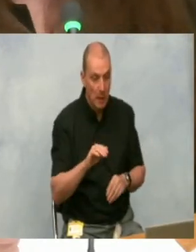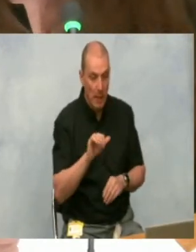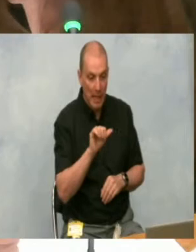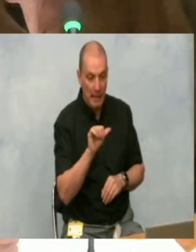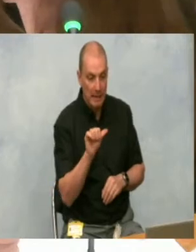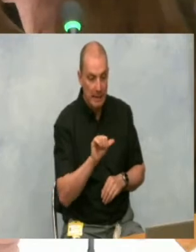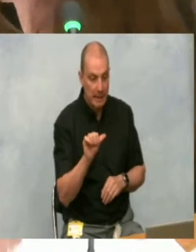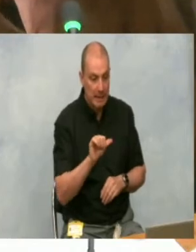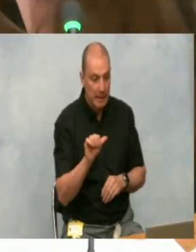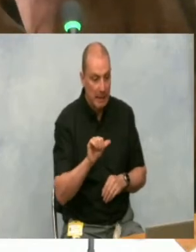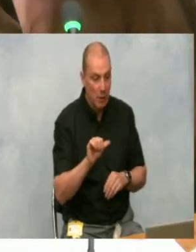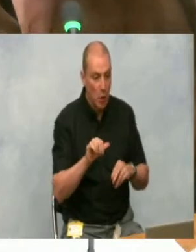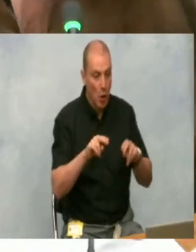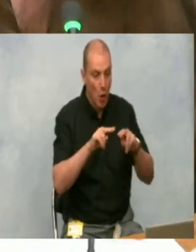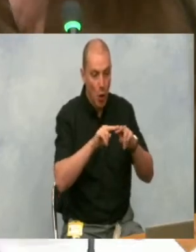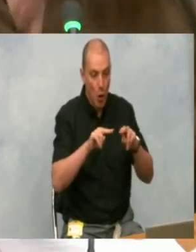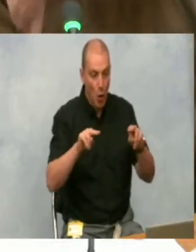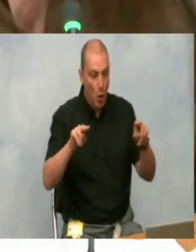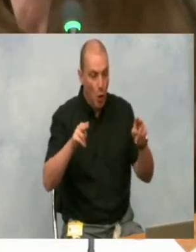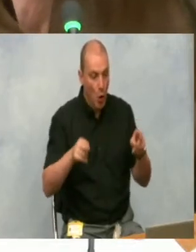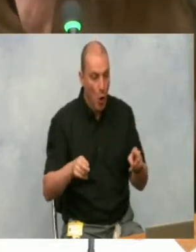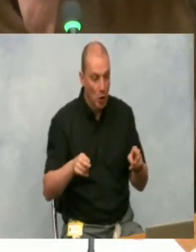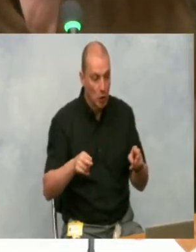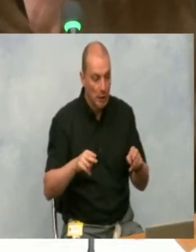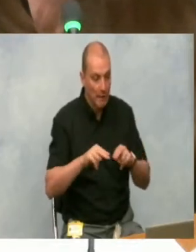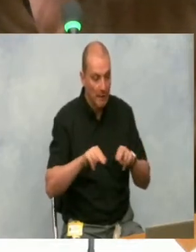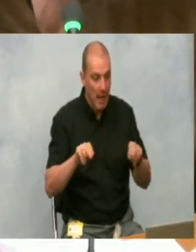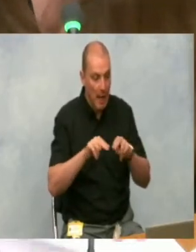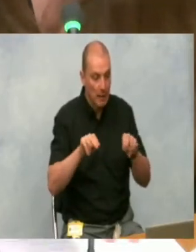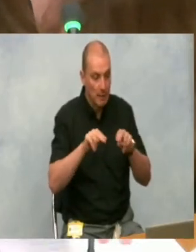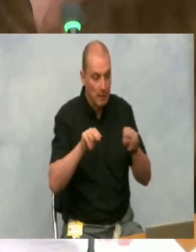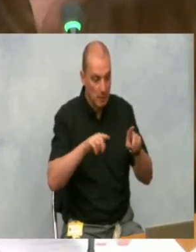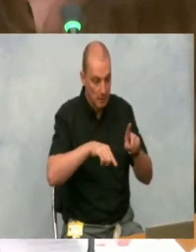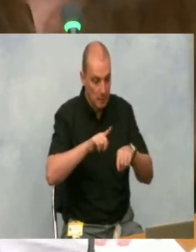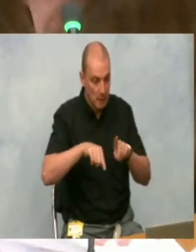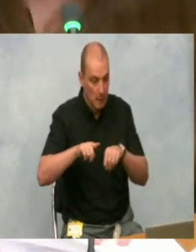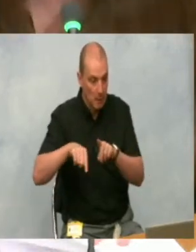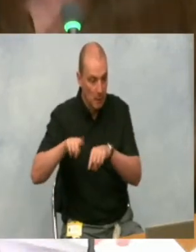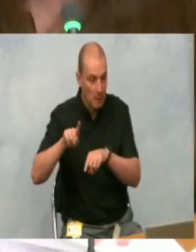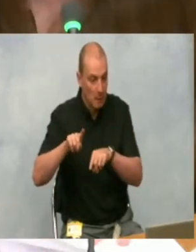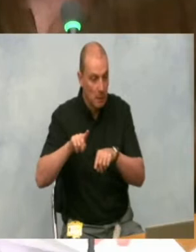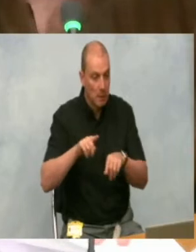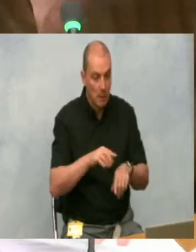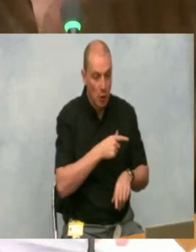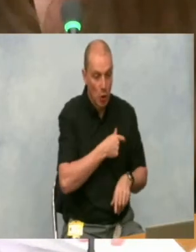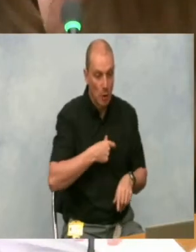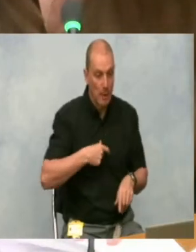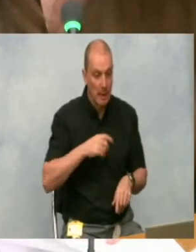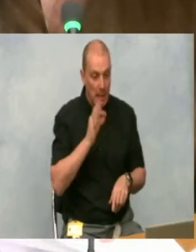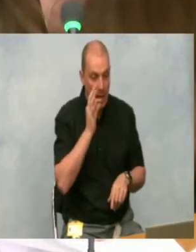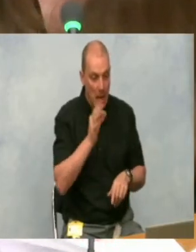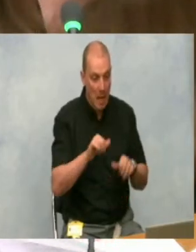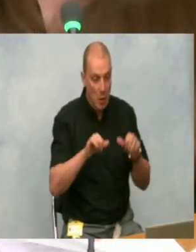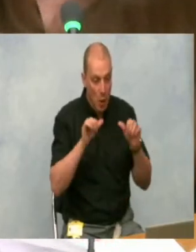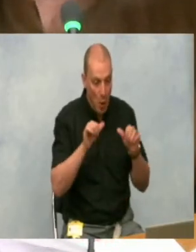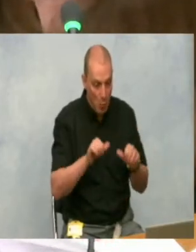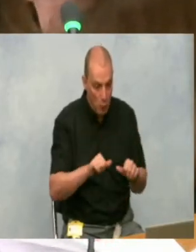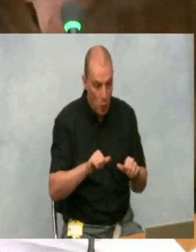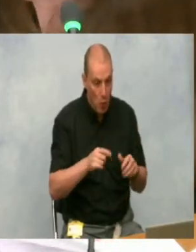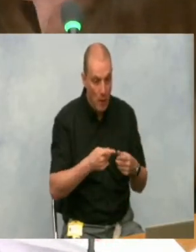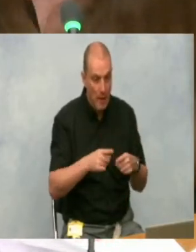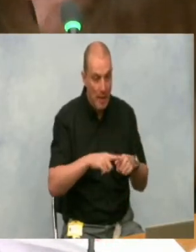flats, again for varying needs. The committee is asked to approve the recommendations that the Executive Director be authorised